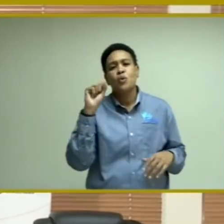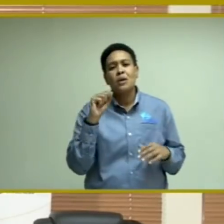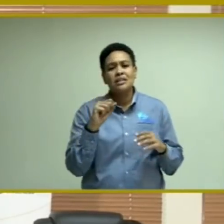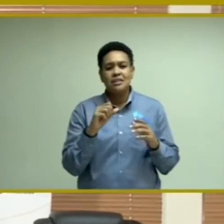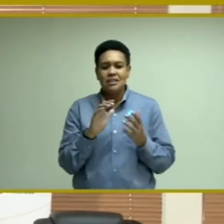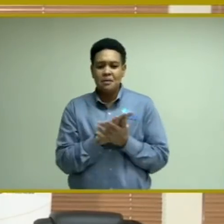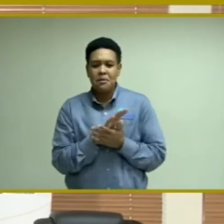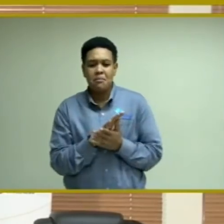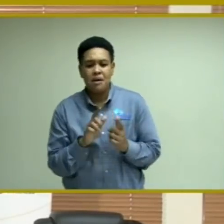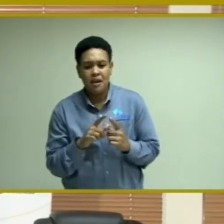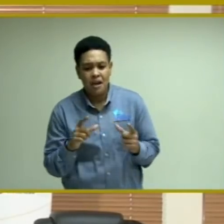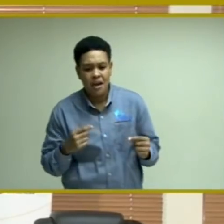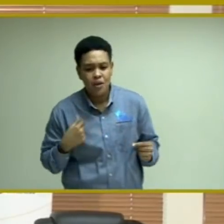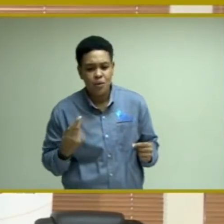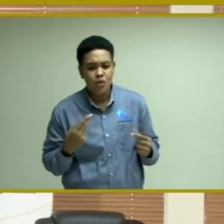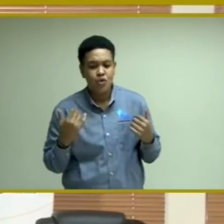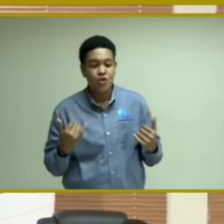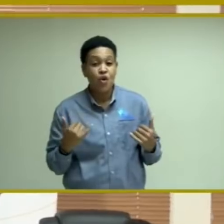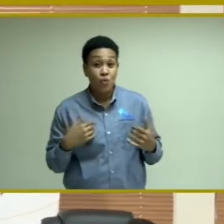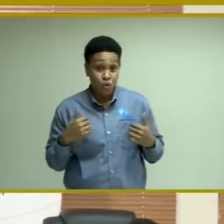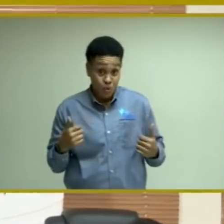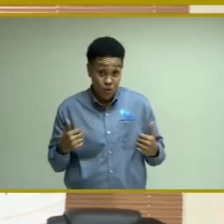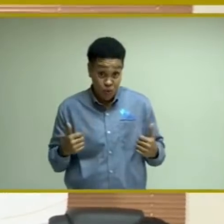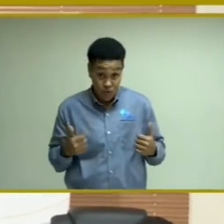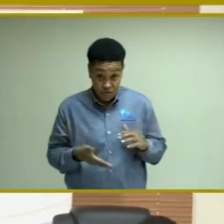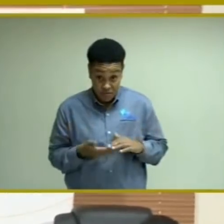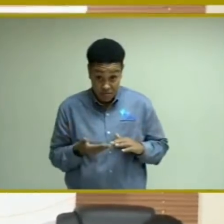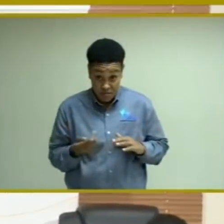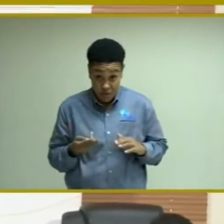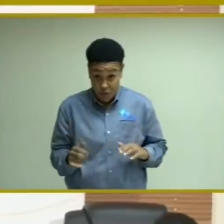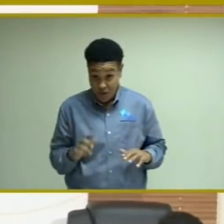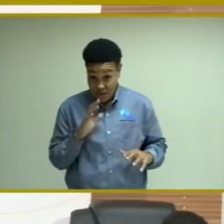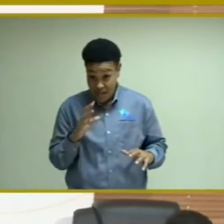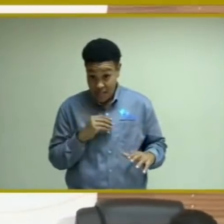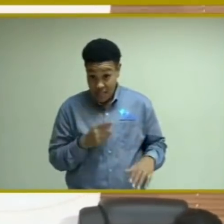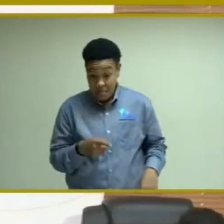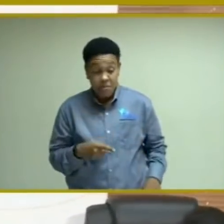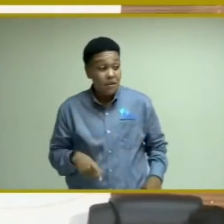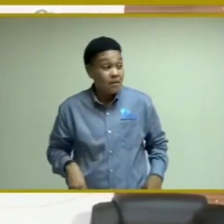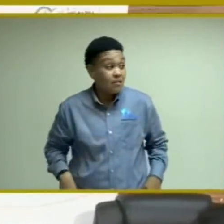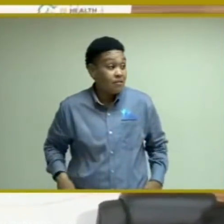that we're using now, are we good to go with that? That is acceptable?